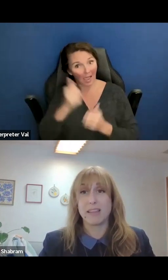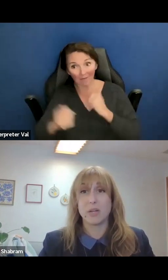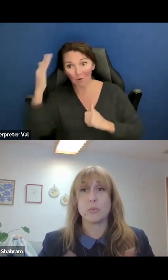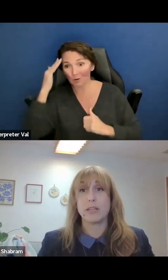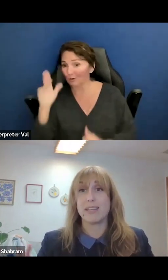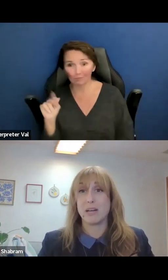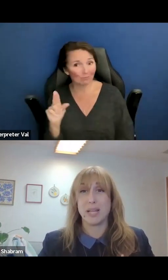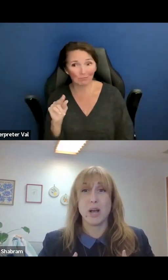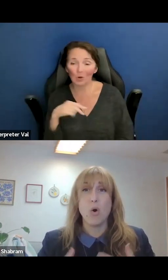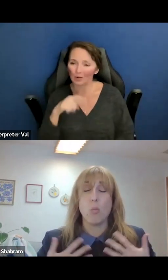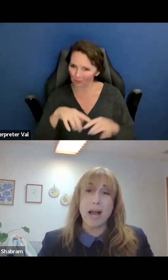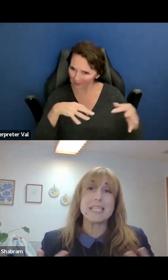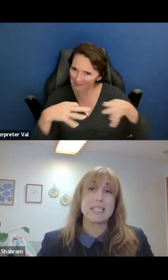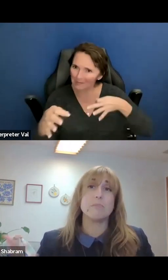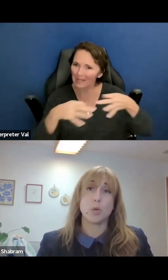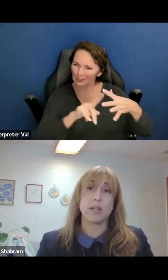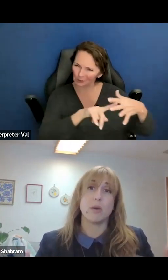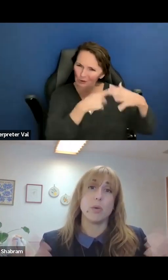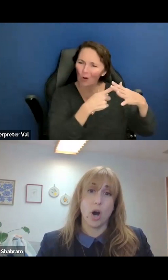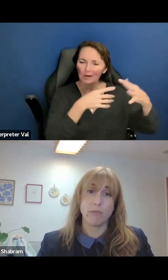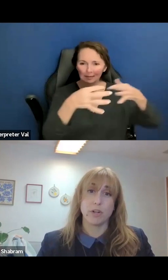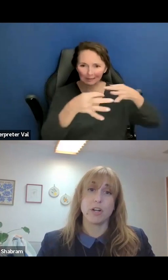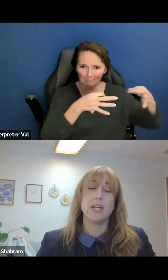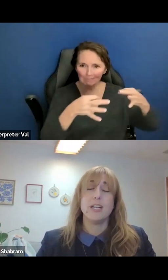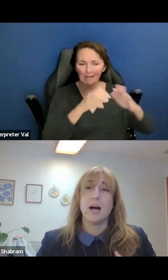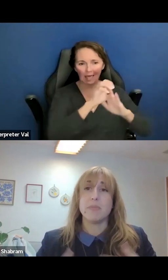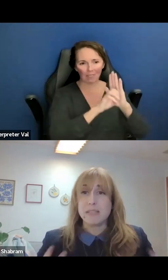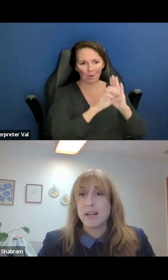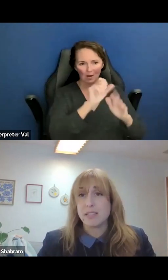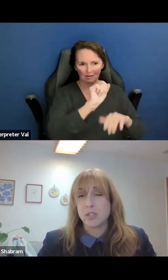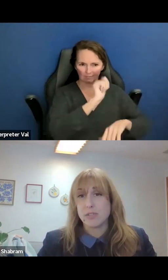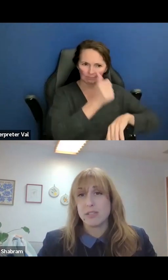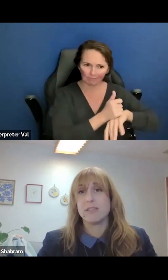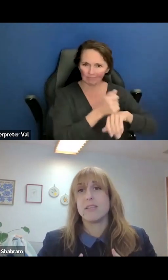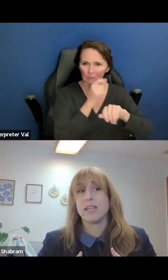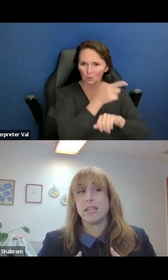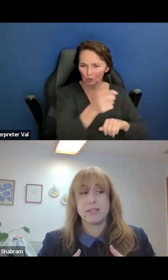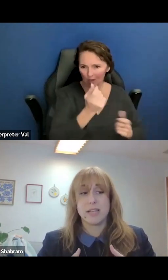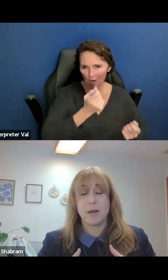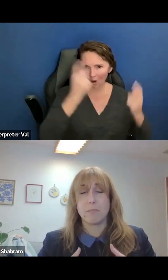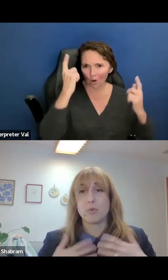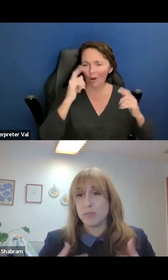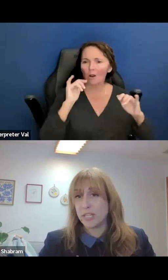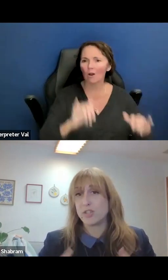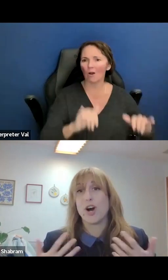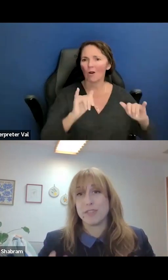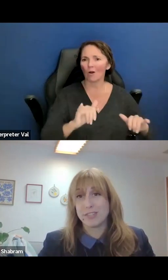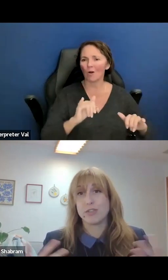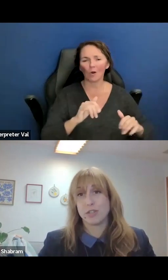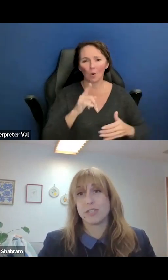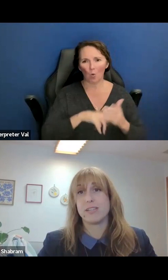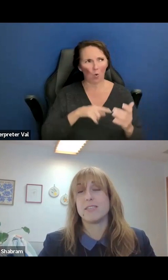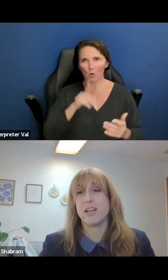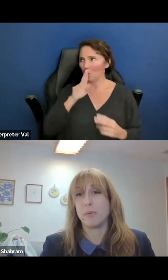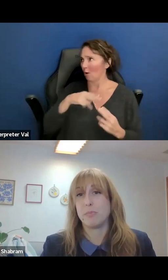partnership guide, I think it really lays out like, why is it important that we offer these kinds of services, these privileged